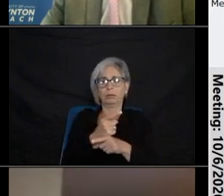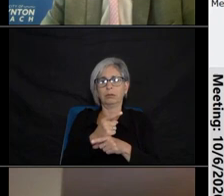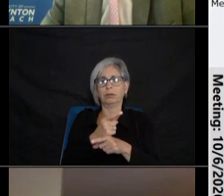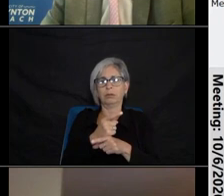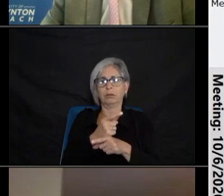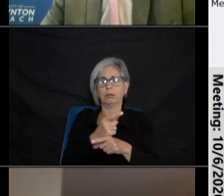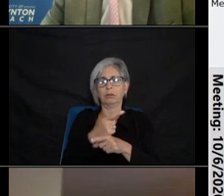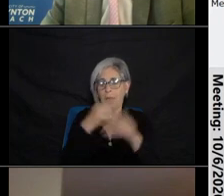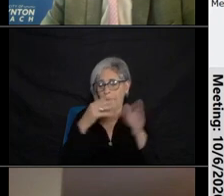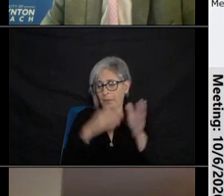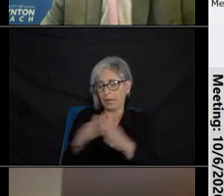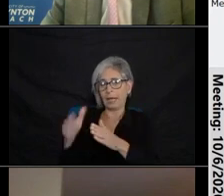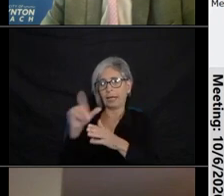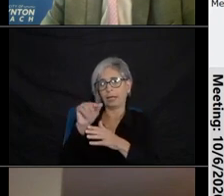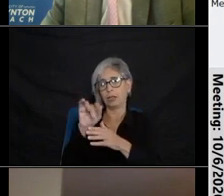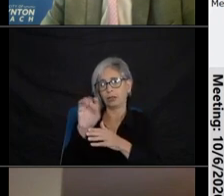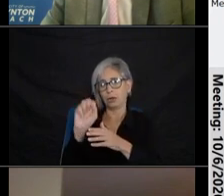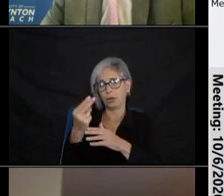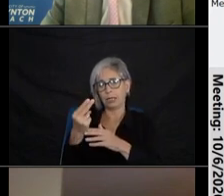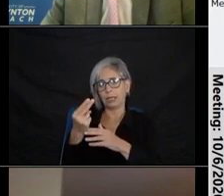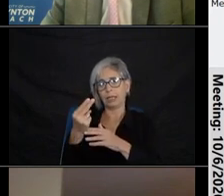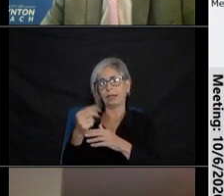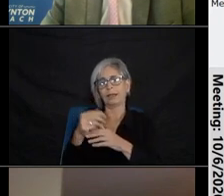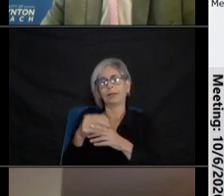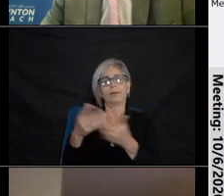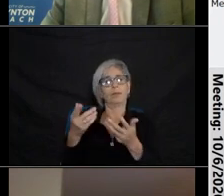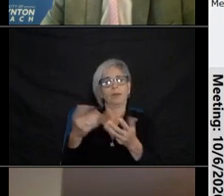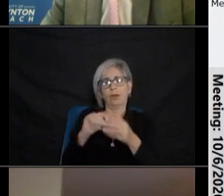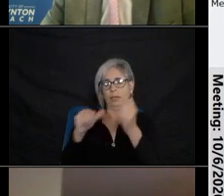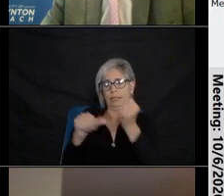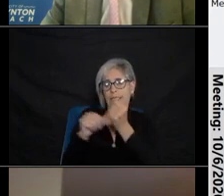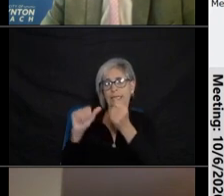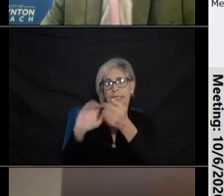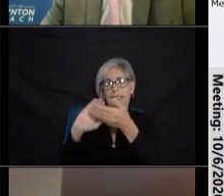from planning and zoning or the assistant city manager.